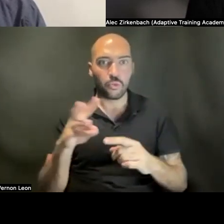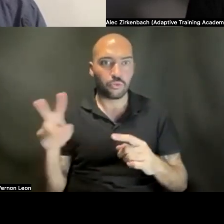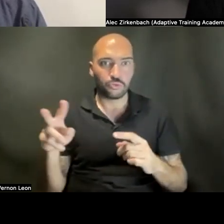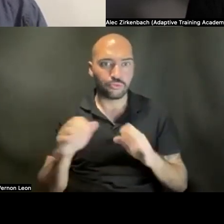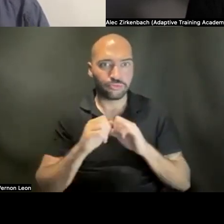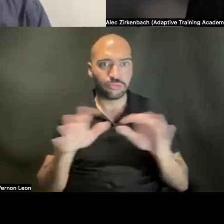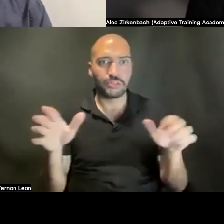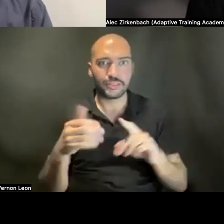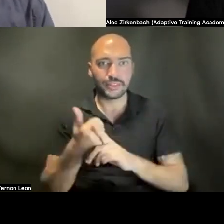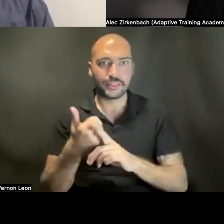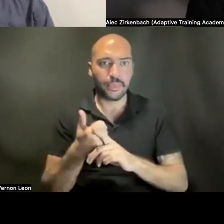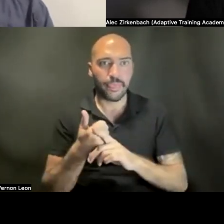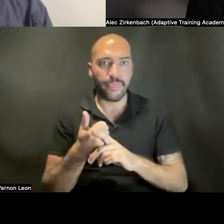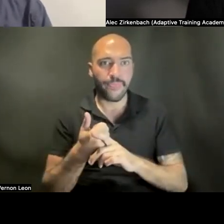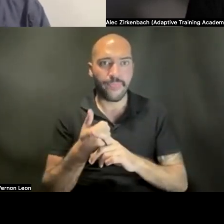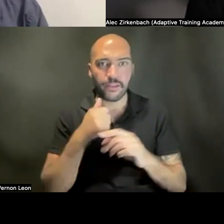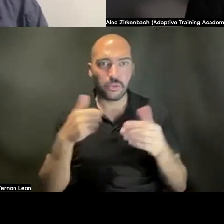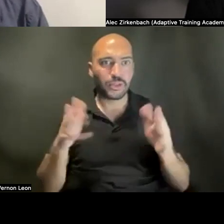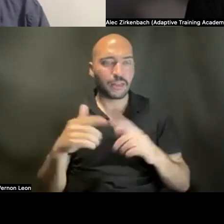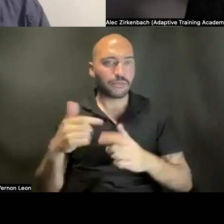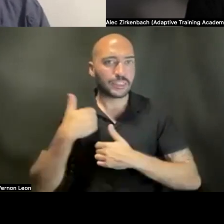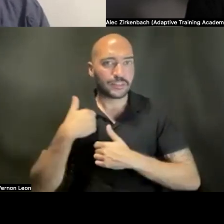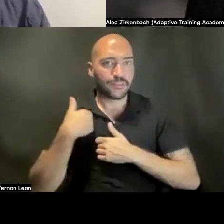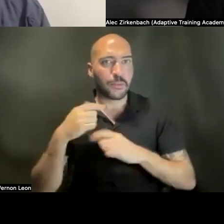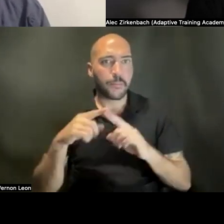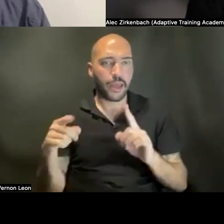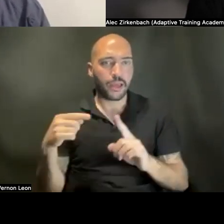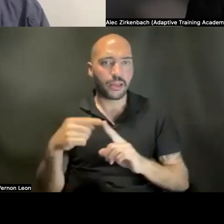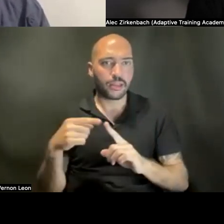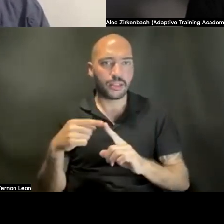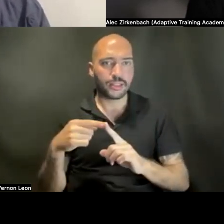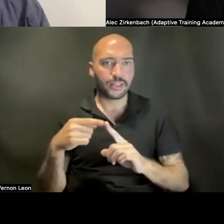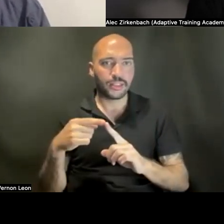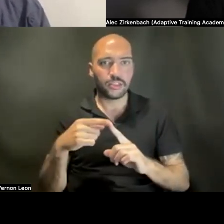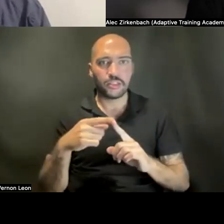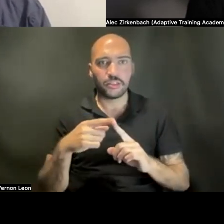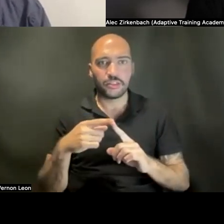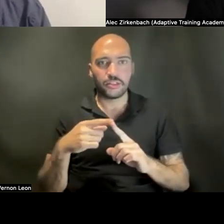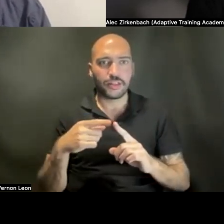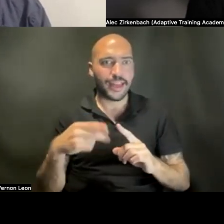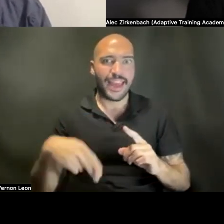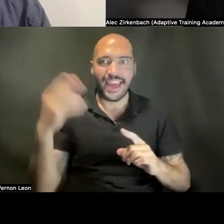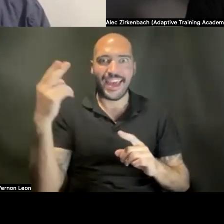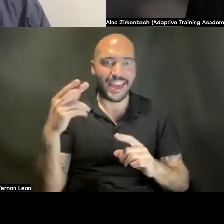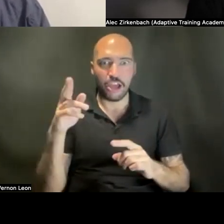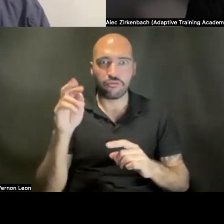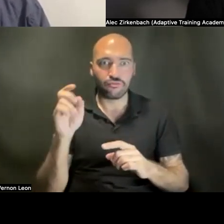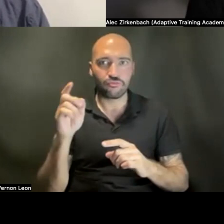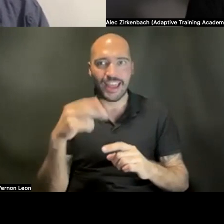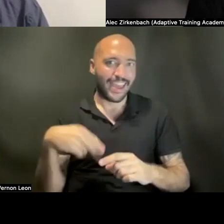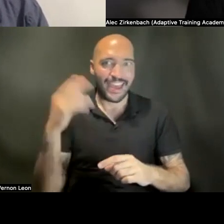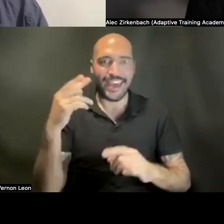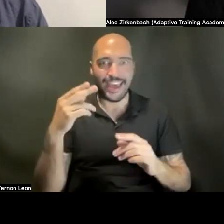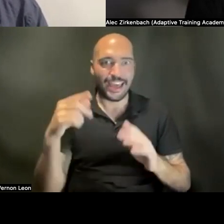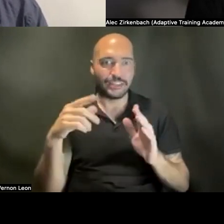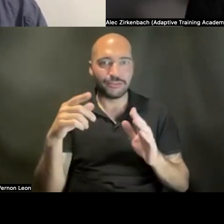out, he wasn't allowed to serve, but he had been a really highly trained pilot and